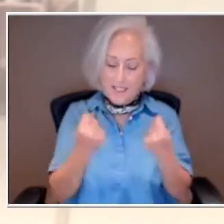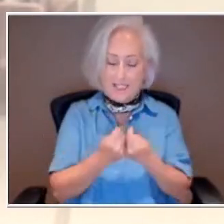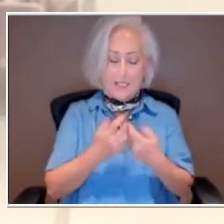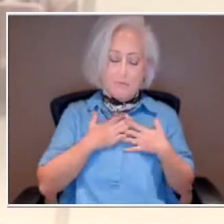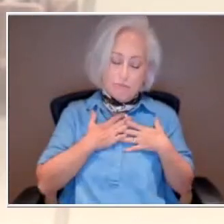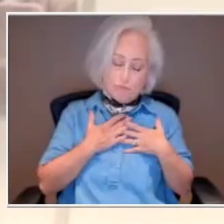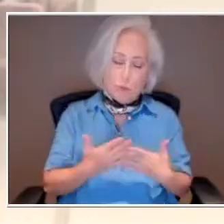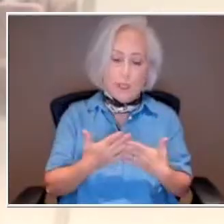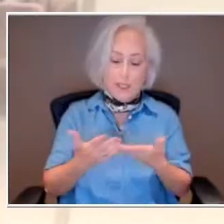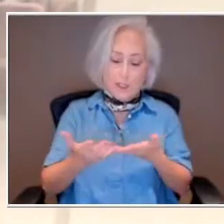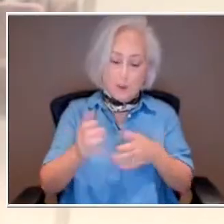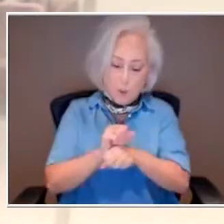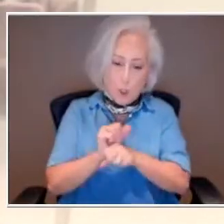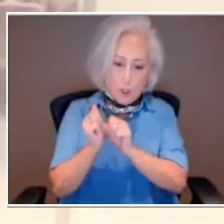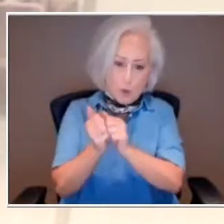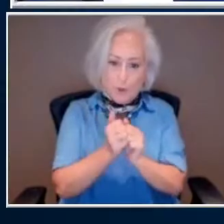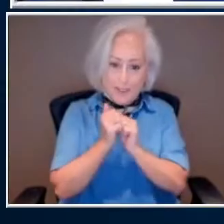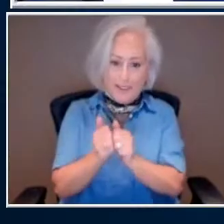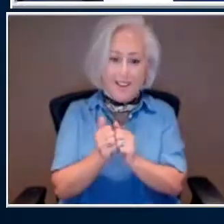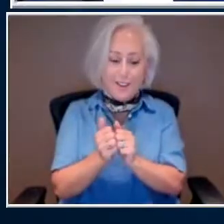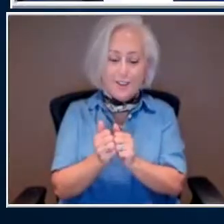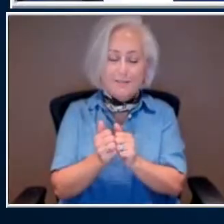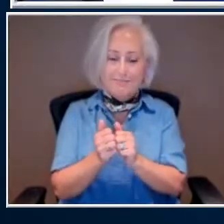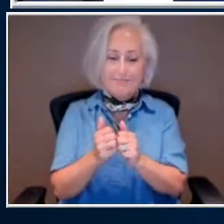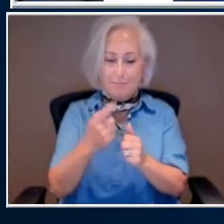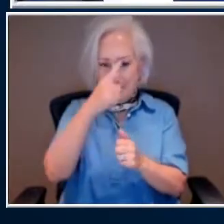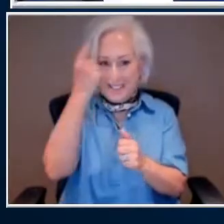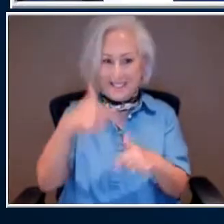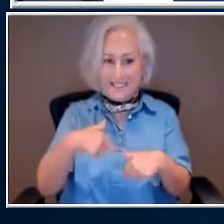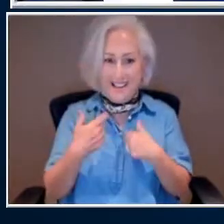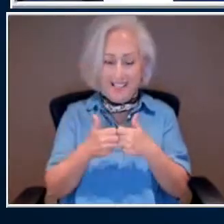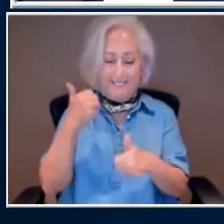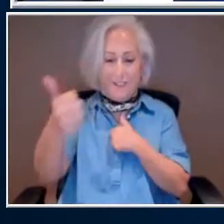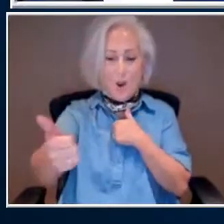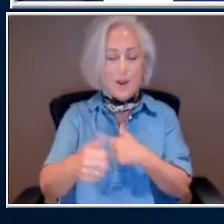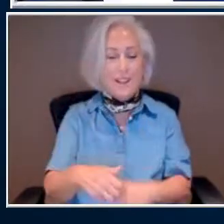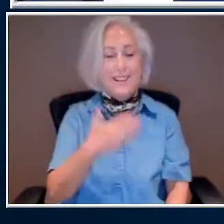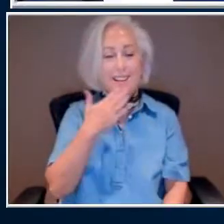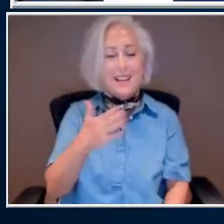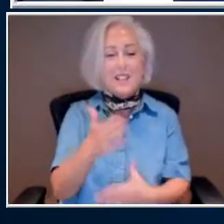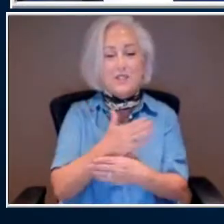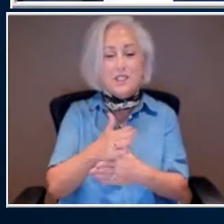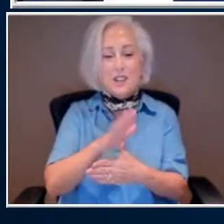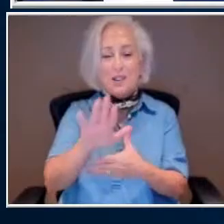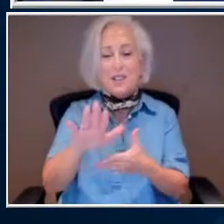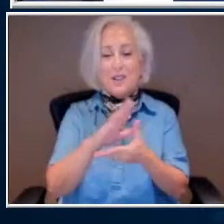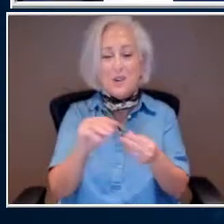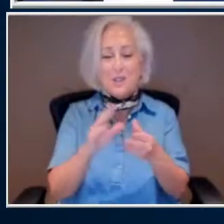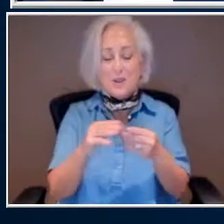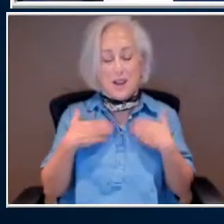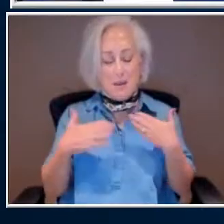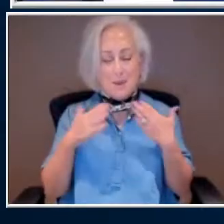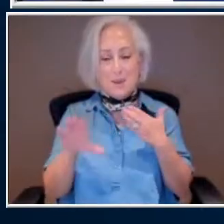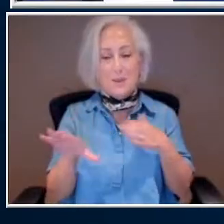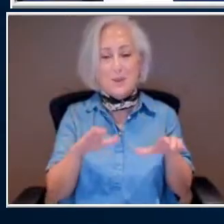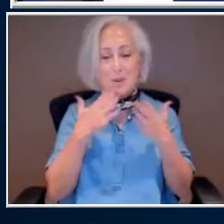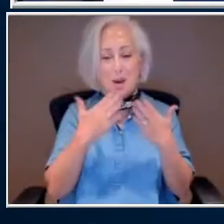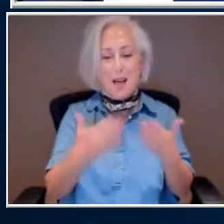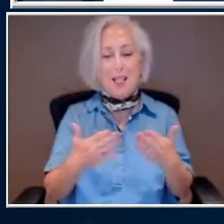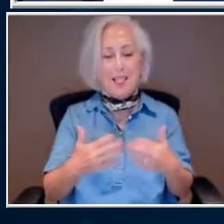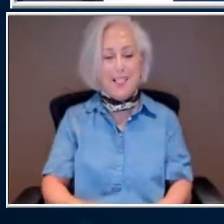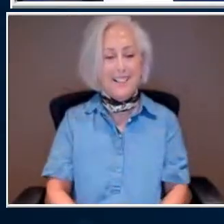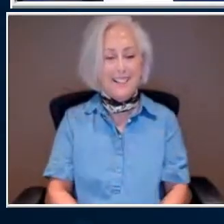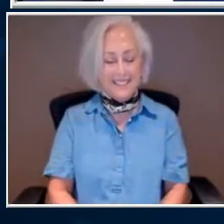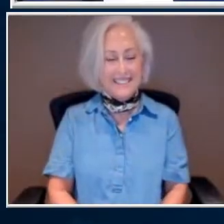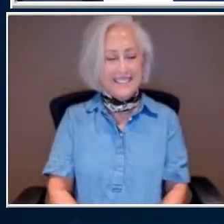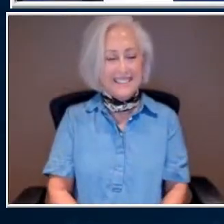best outcomes too, even though I'm far away. Well, thank you so much for sharing your story, and we're so glad you're doing well. Thank you.